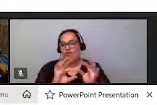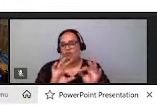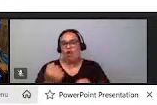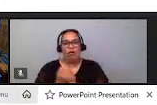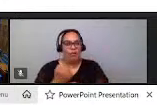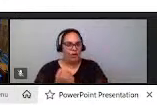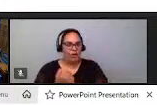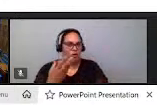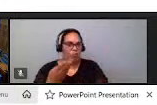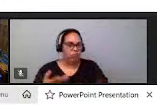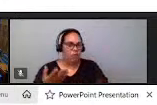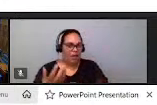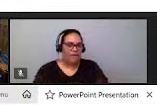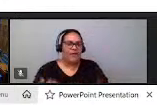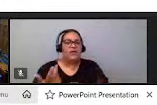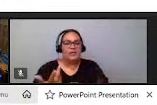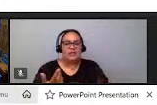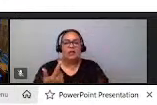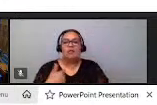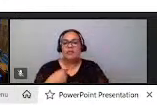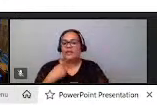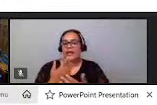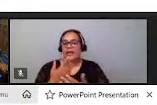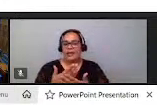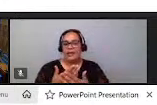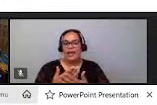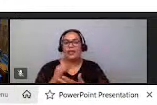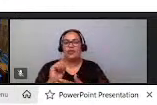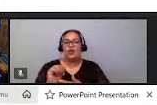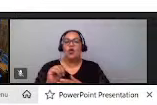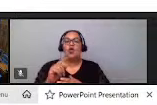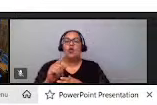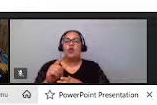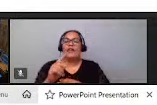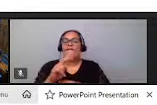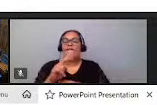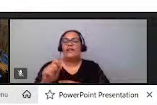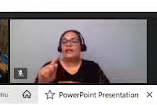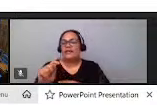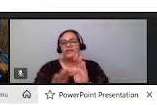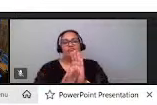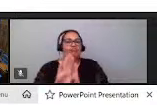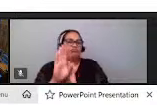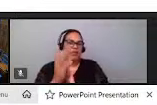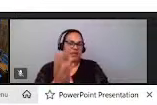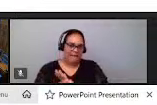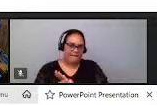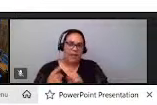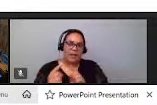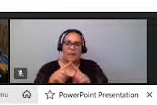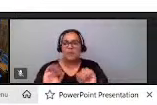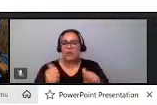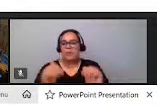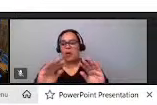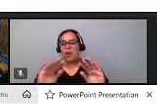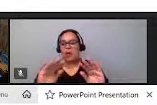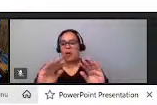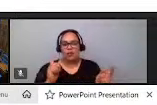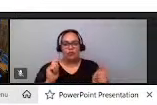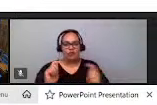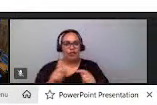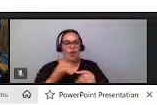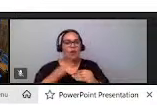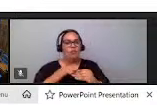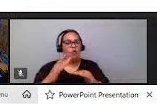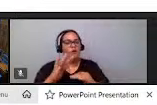operational so I can say that the rubber tide Gantry fleet has increased and that's a welcome change in terms of